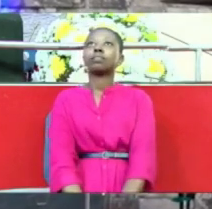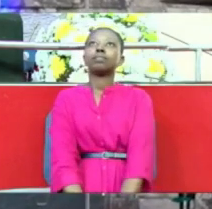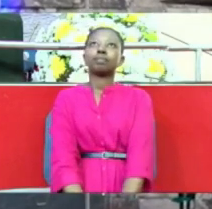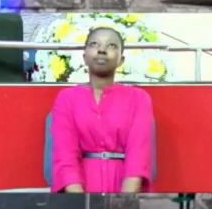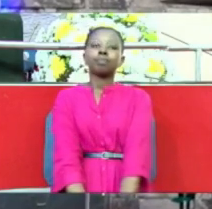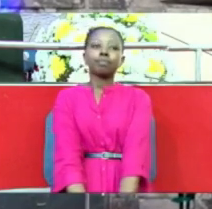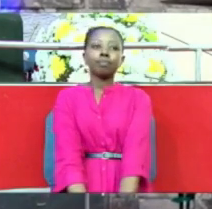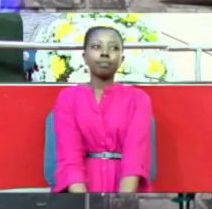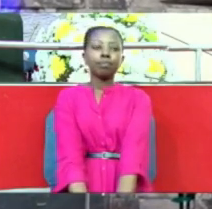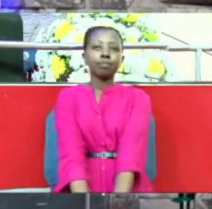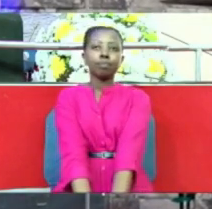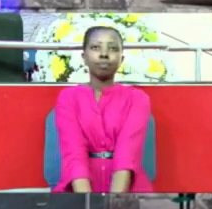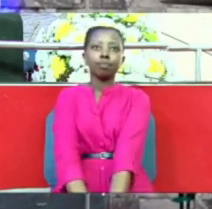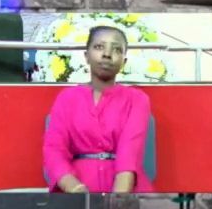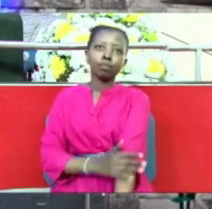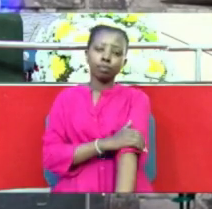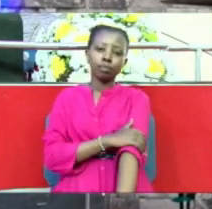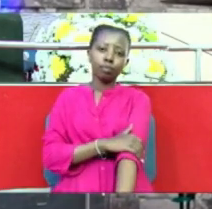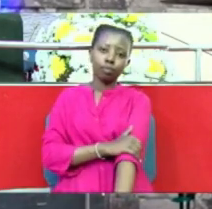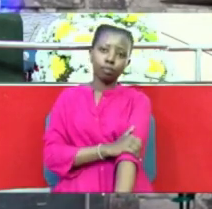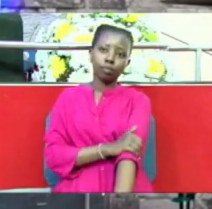Wonderful.